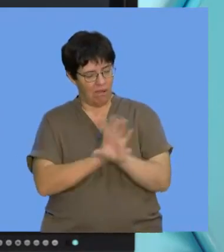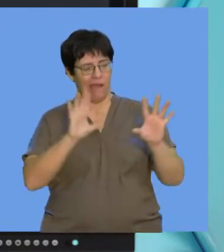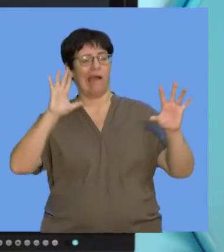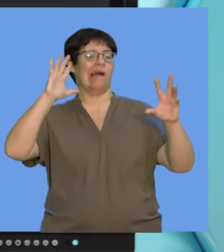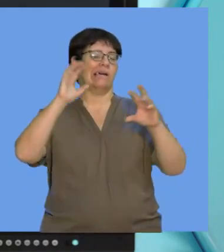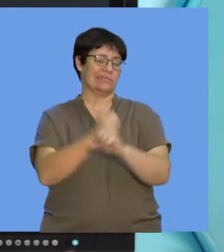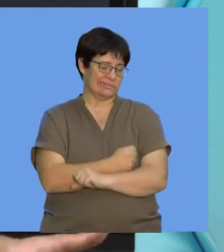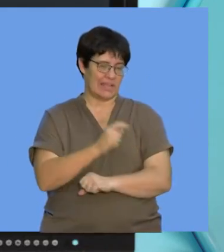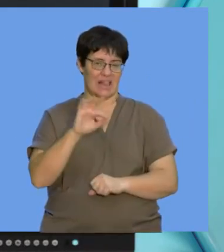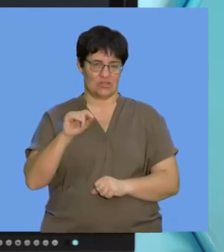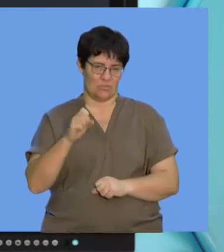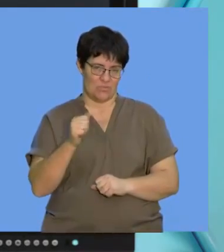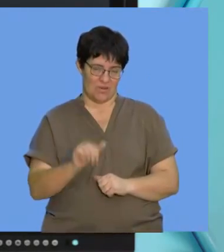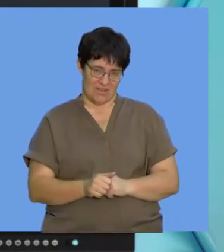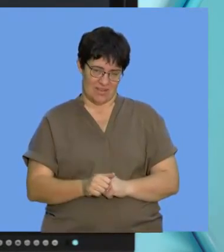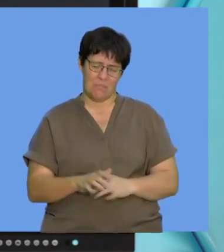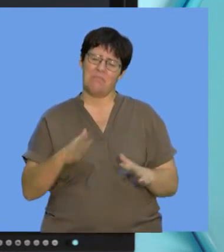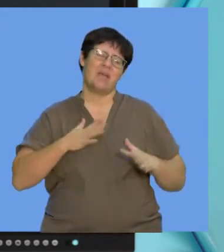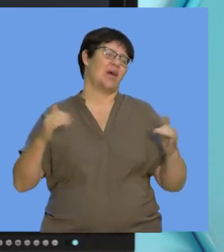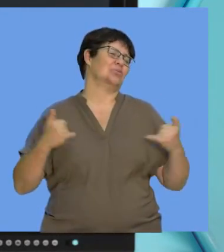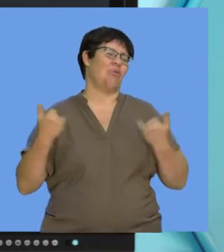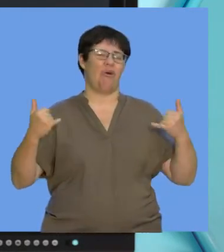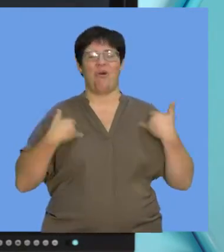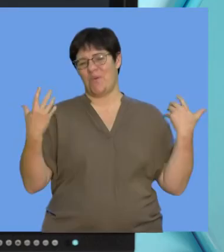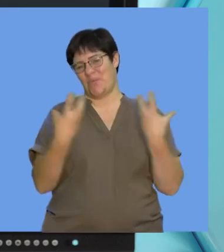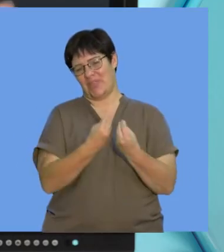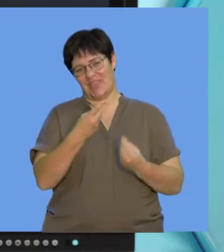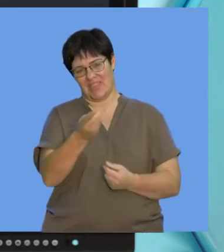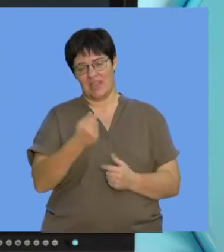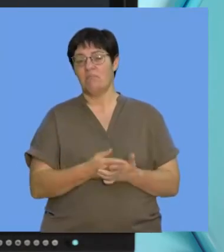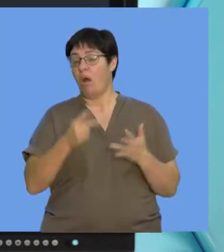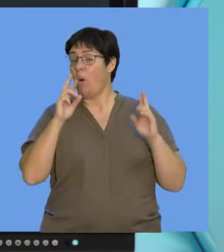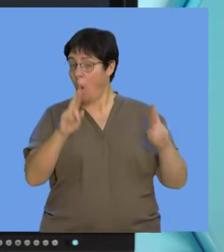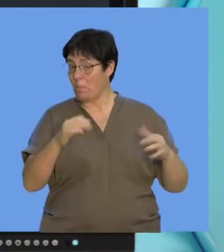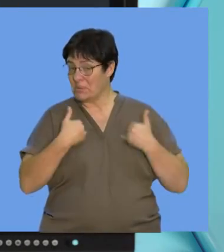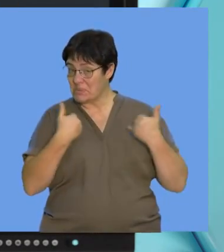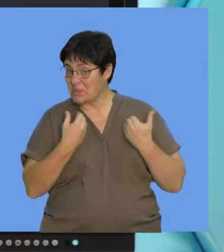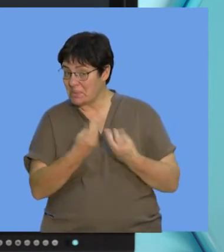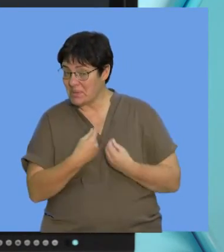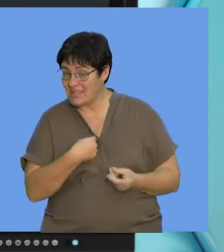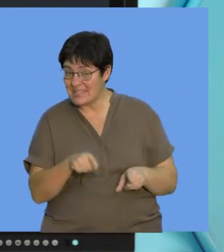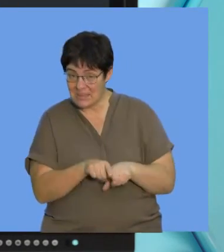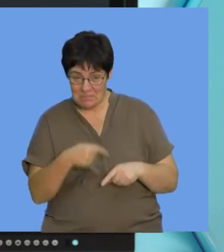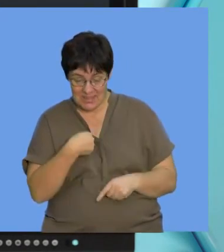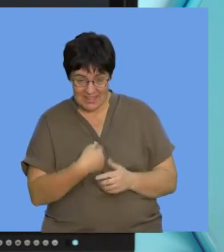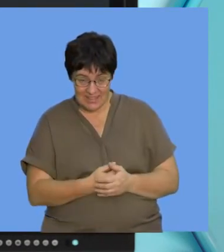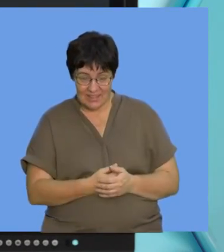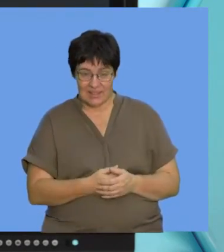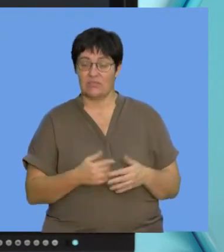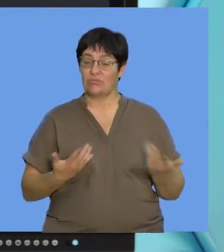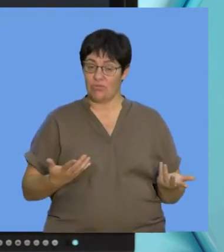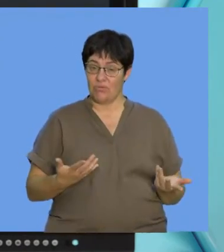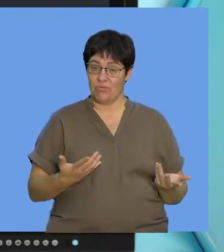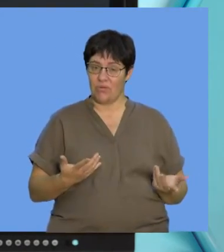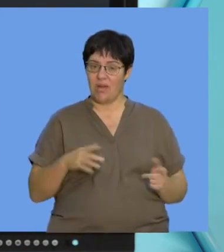with algebra. Guys, I've had so much fun with you guys. I hope you also had so much fun like I did. And after